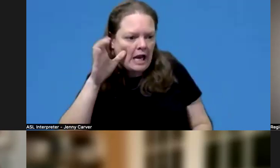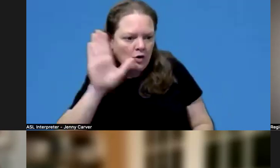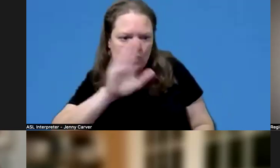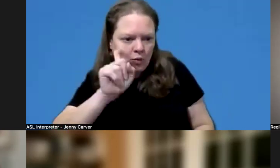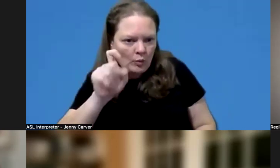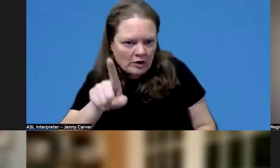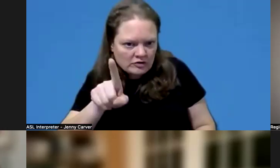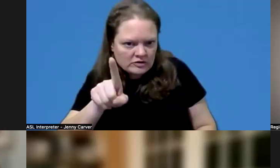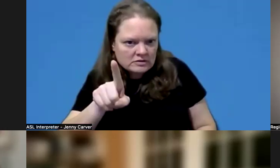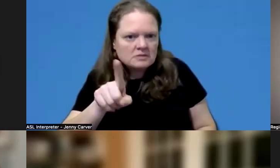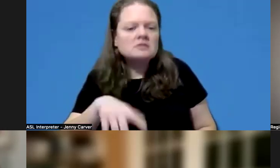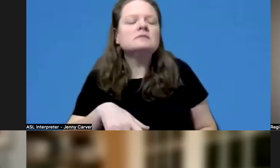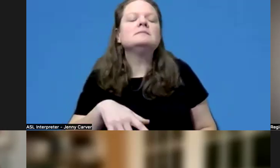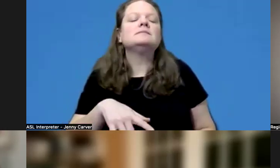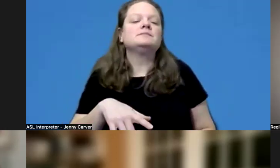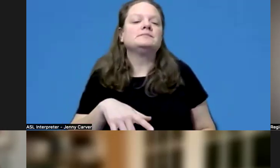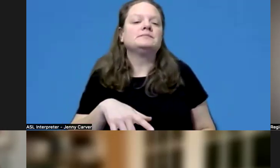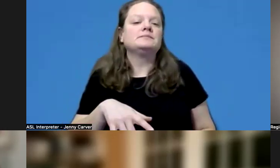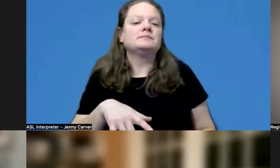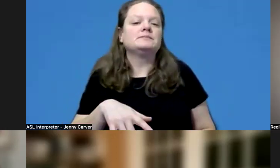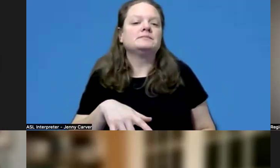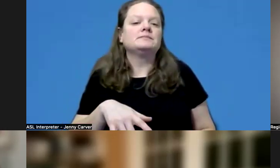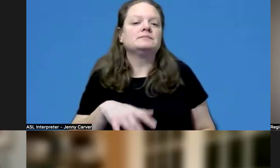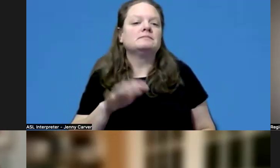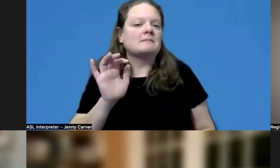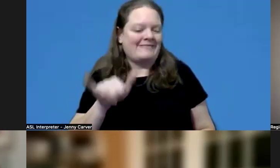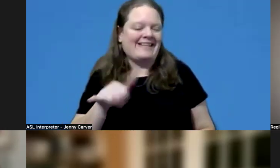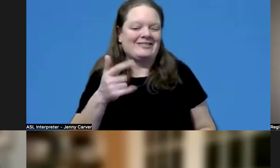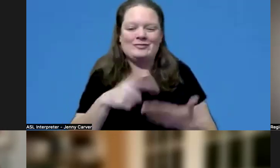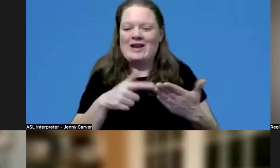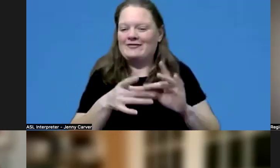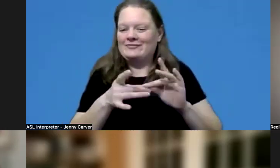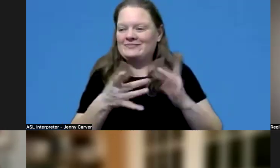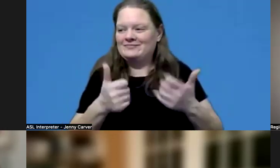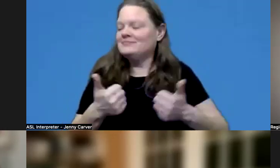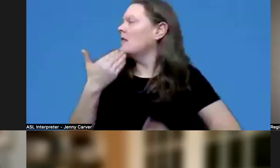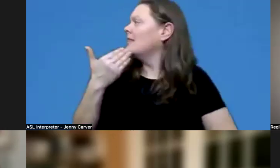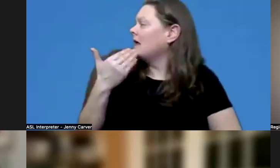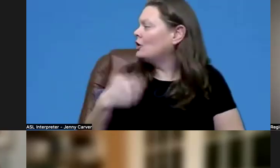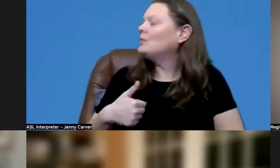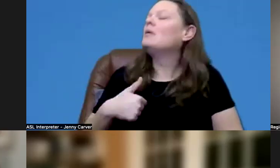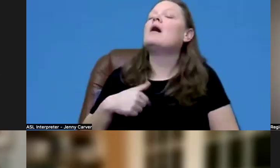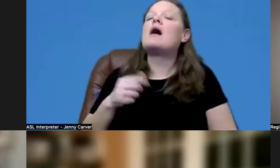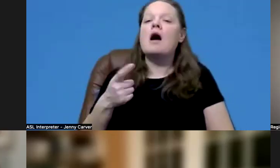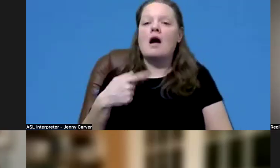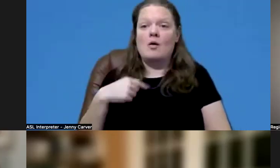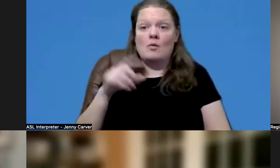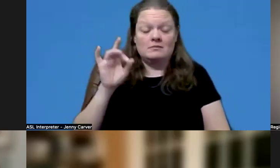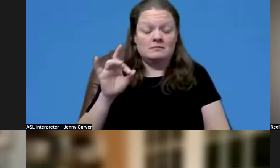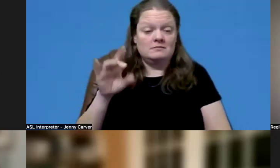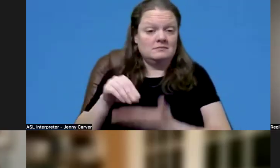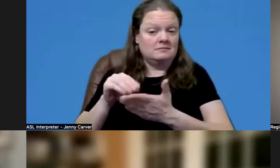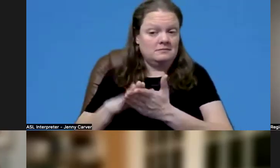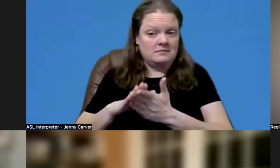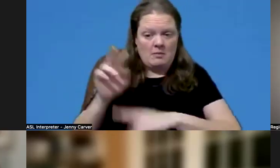question, and that's what I've got. Okay, thank you. I do just want to note, because I am